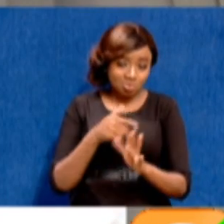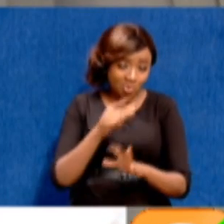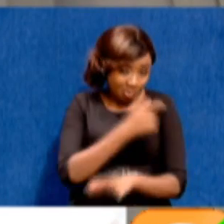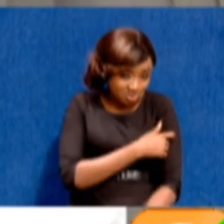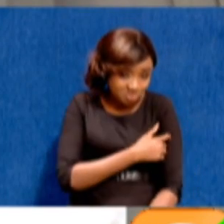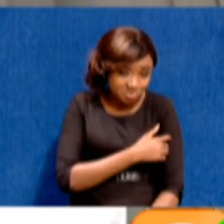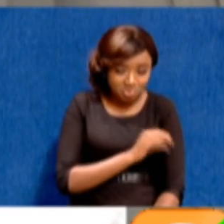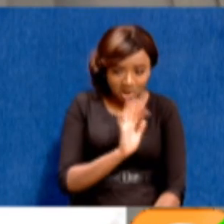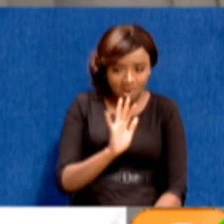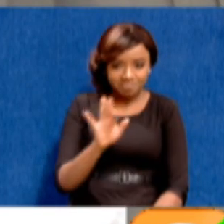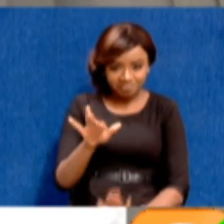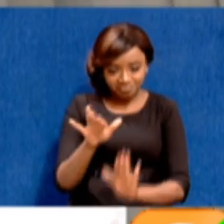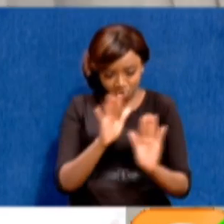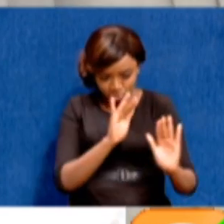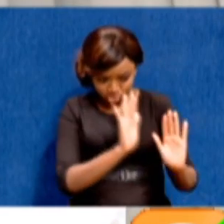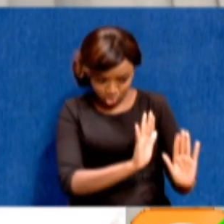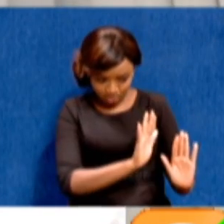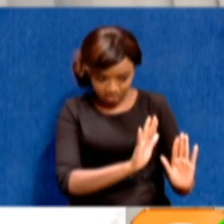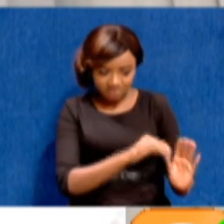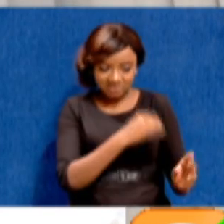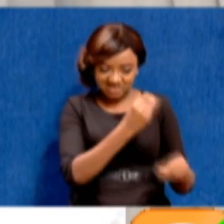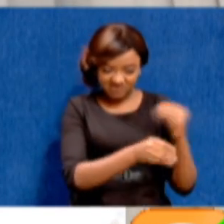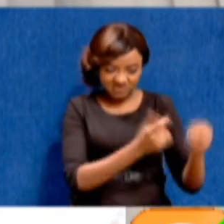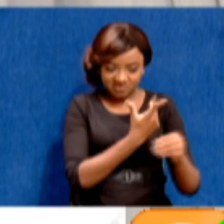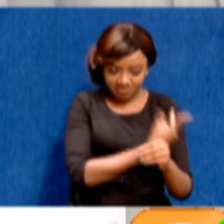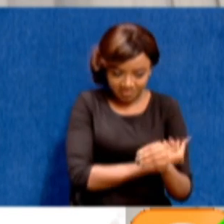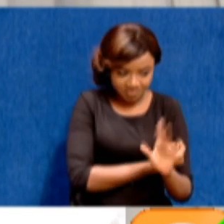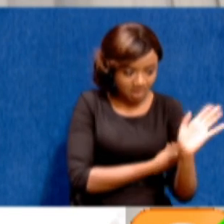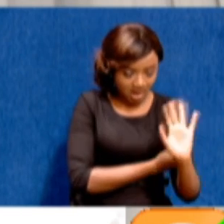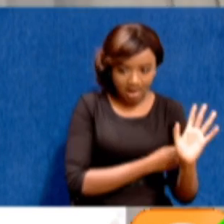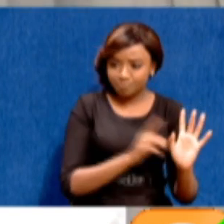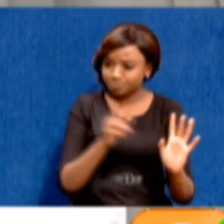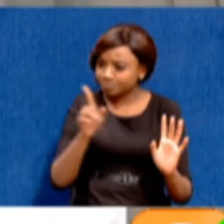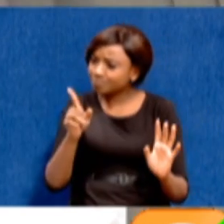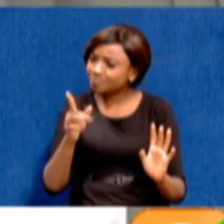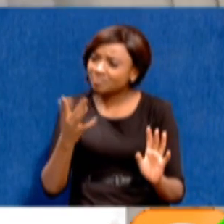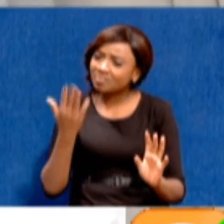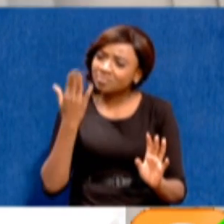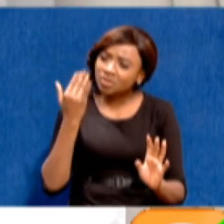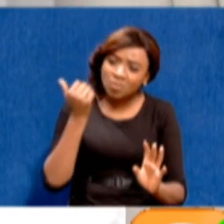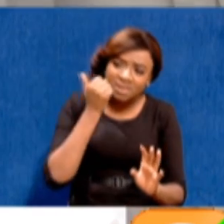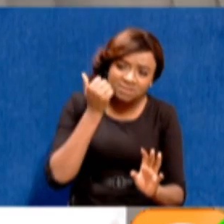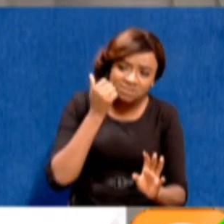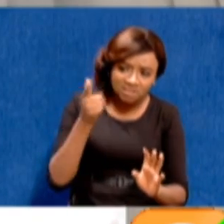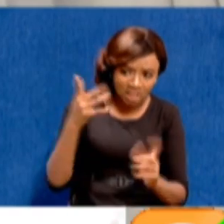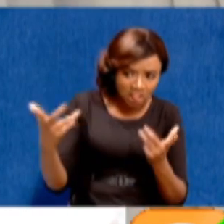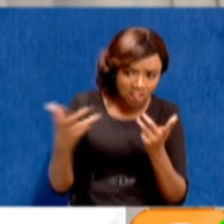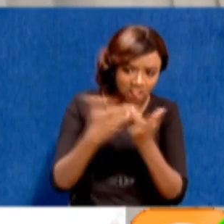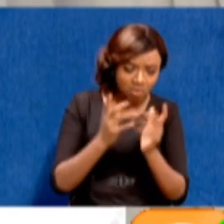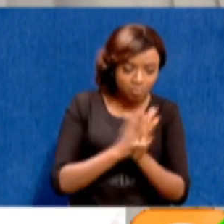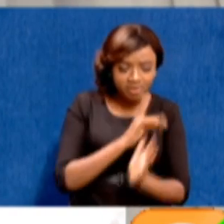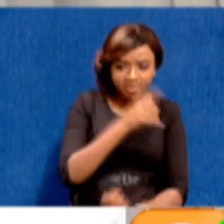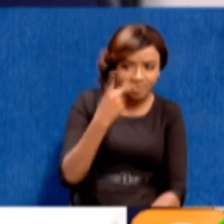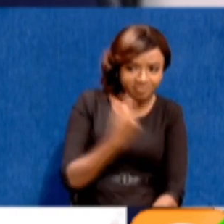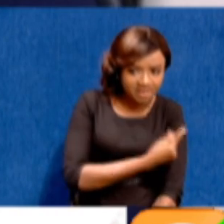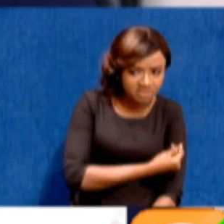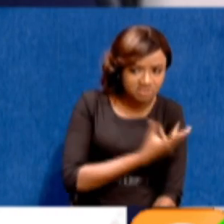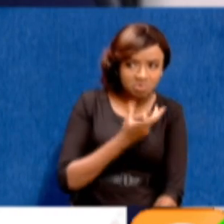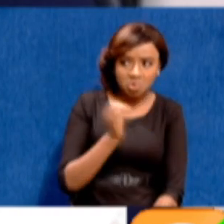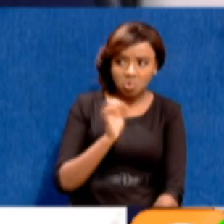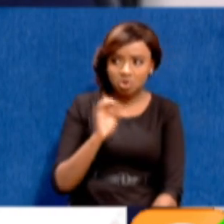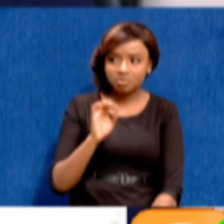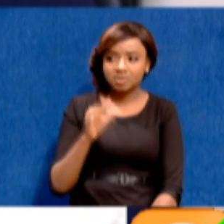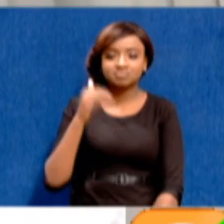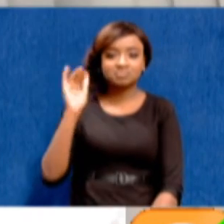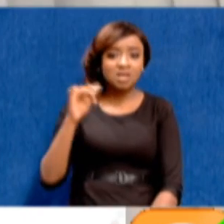you investigate to see whether that thing that you're seeing is related to the vaccine or not." "Is